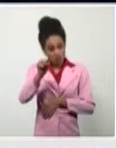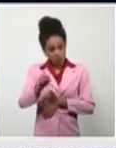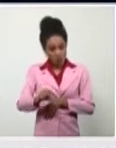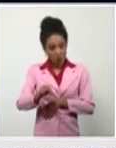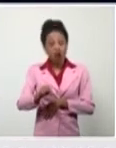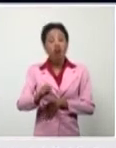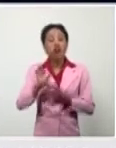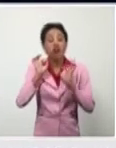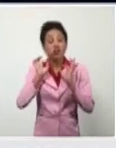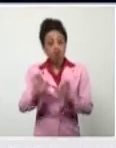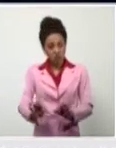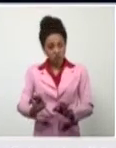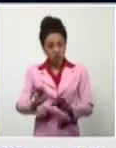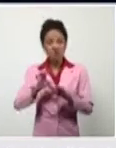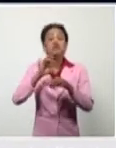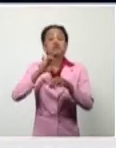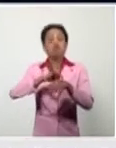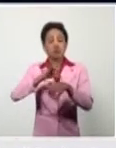today.